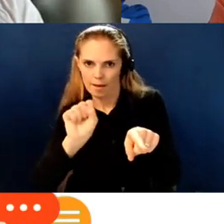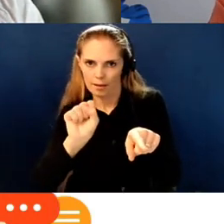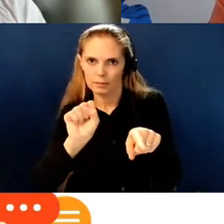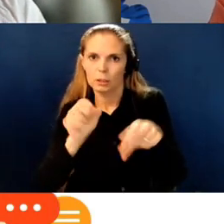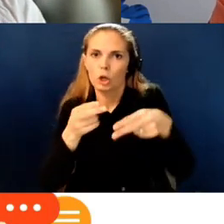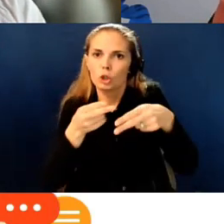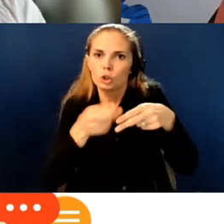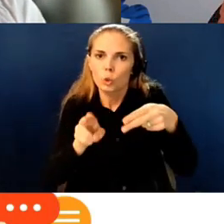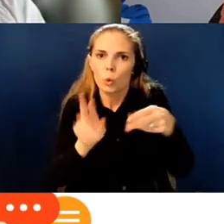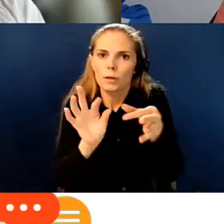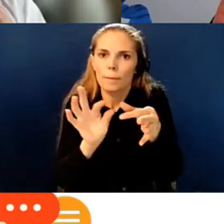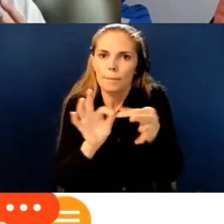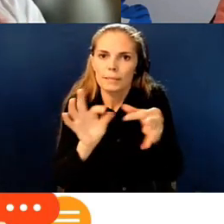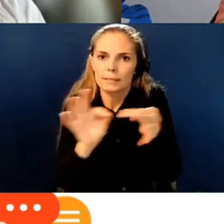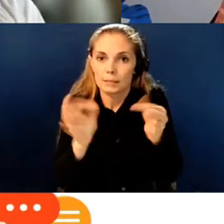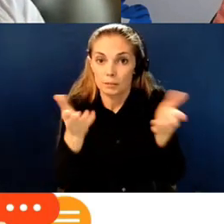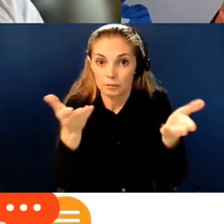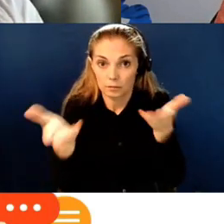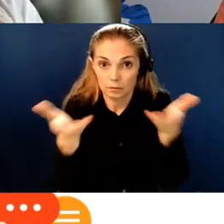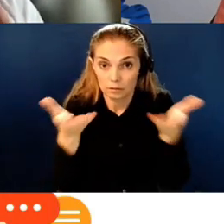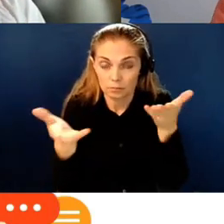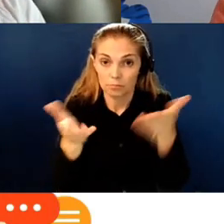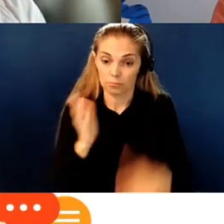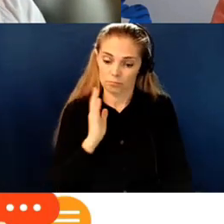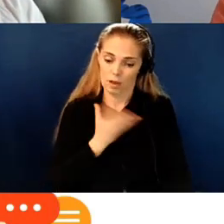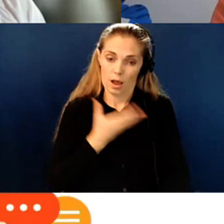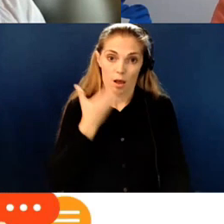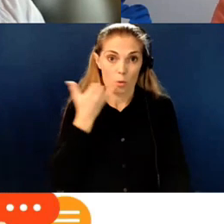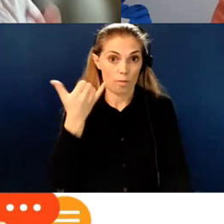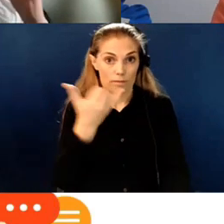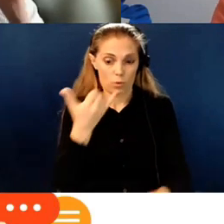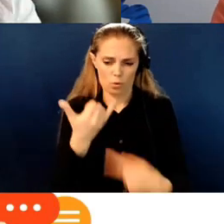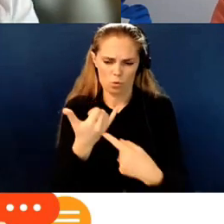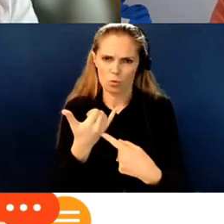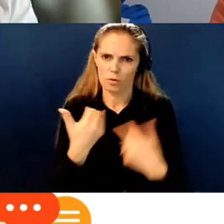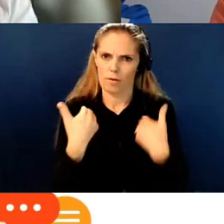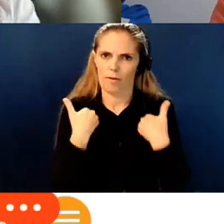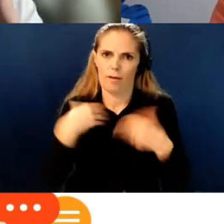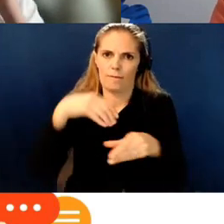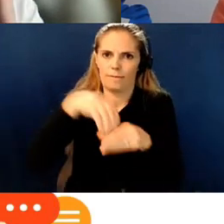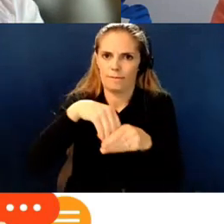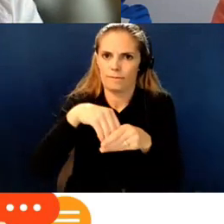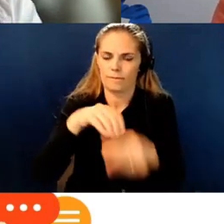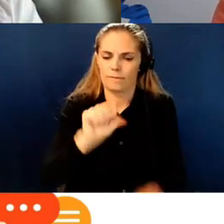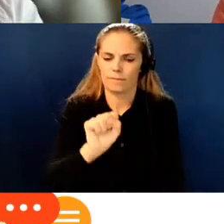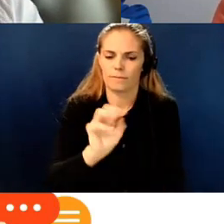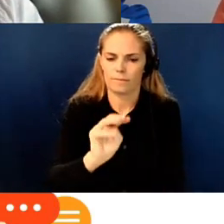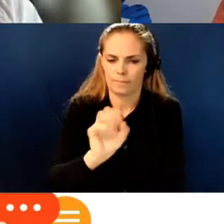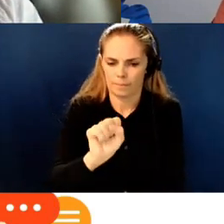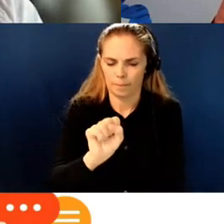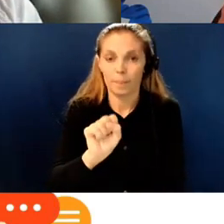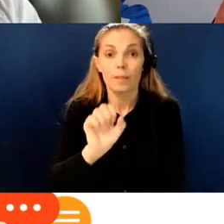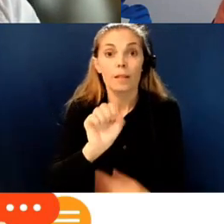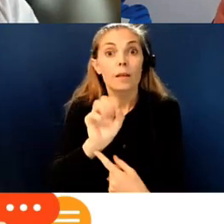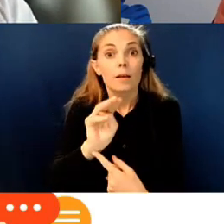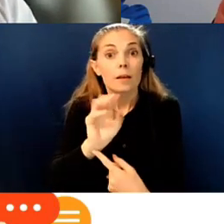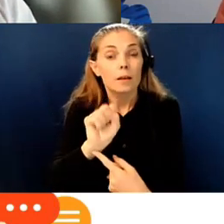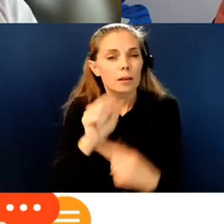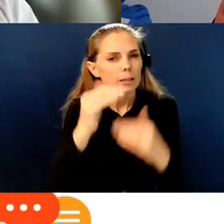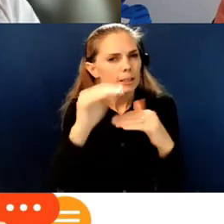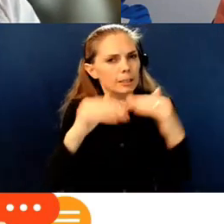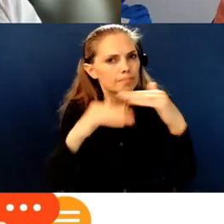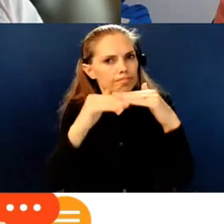devices. And that specific service has 160 characters. We are going to have Paul explain a bit more details on how everything